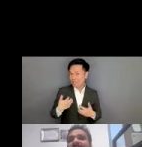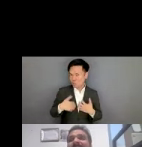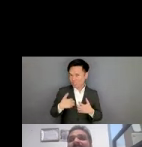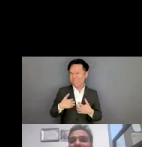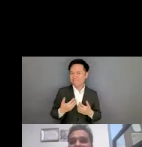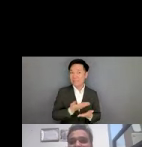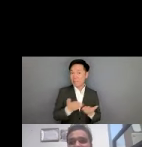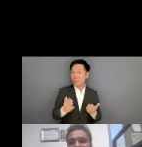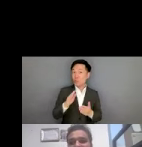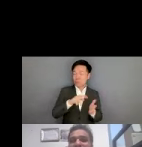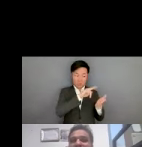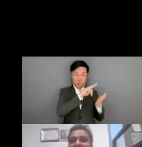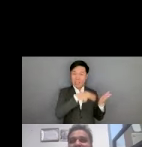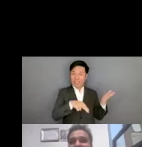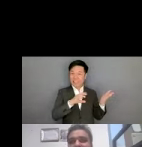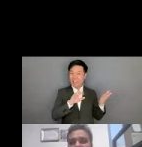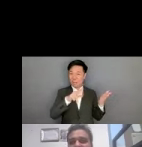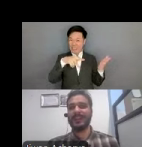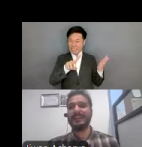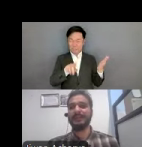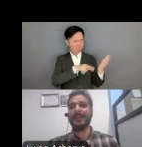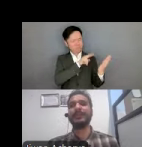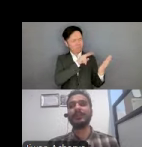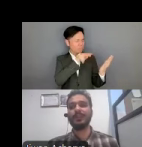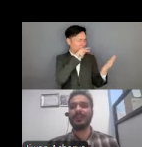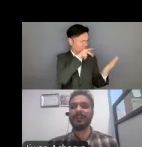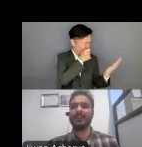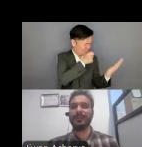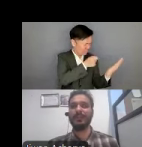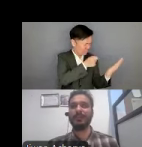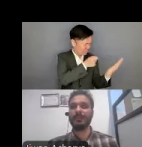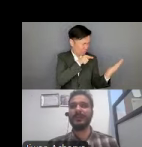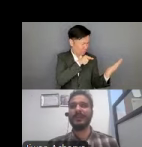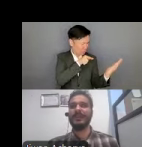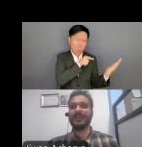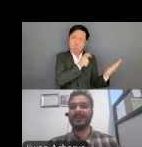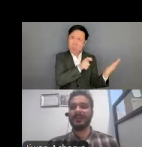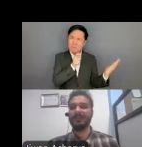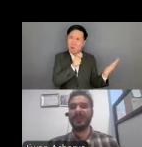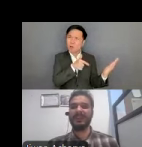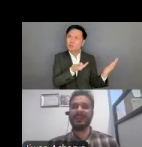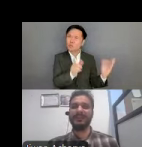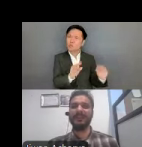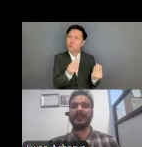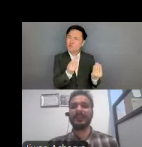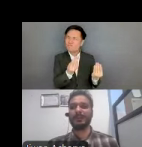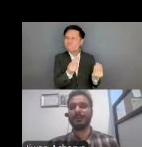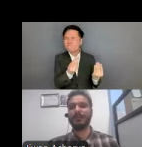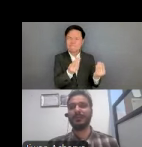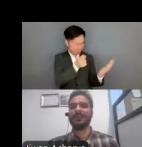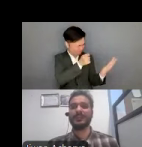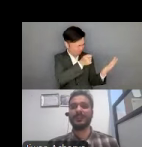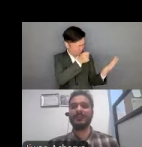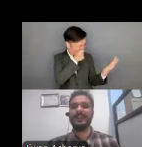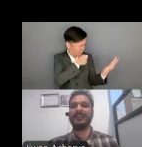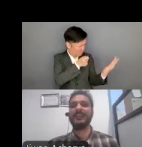UNCIPD has not that much talked directly about the youth or young people. And that was also